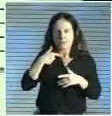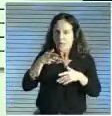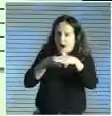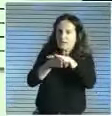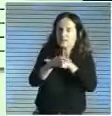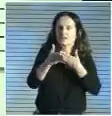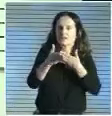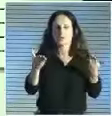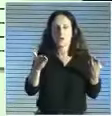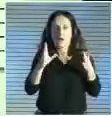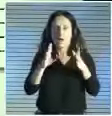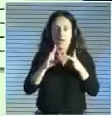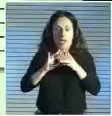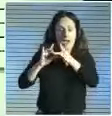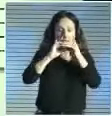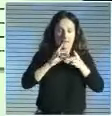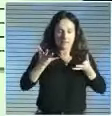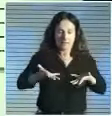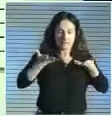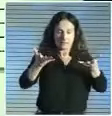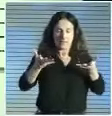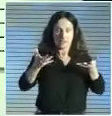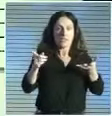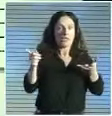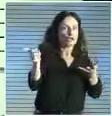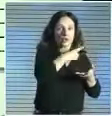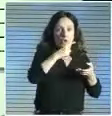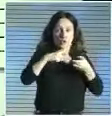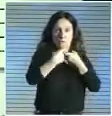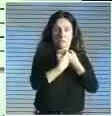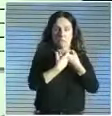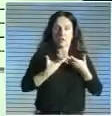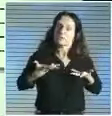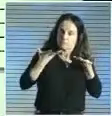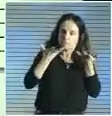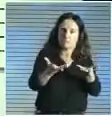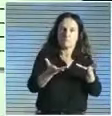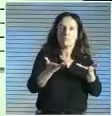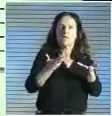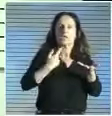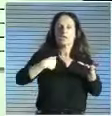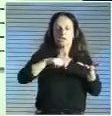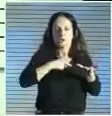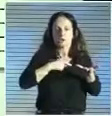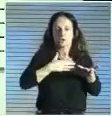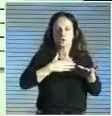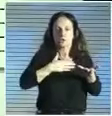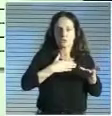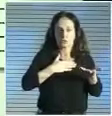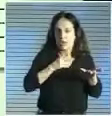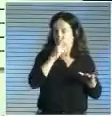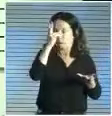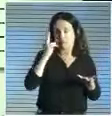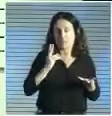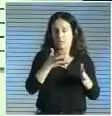members. We joined the Alliance 1 year ago. Well, I'm proud, I've